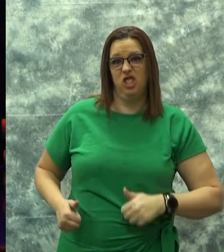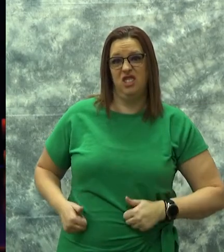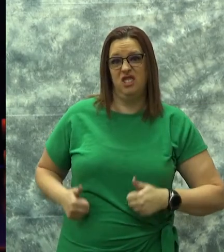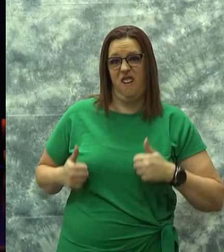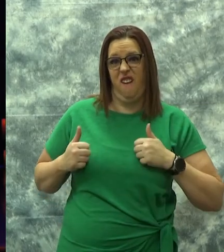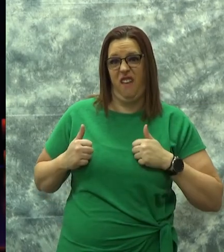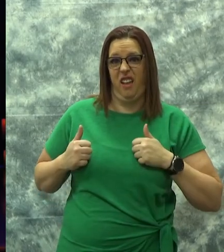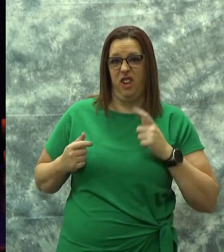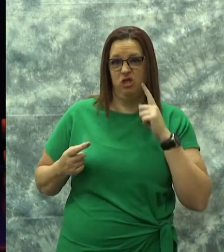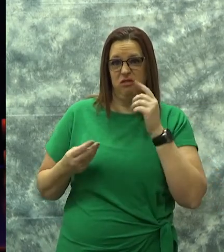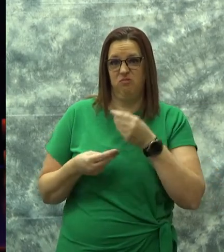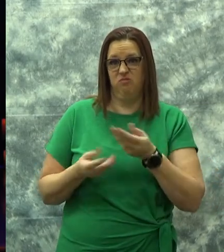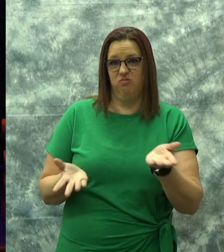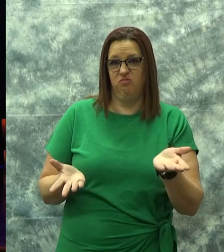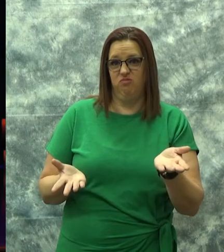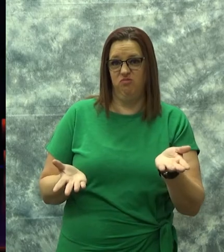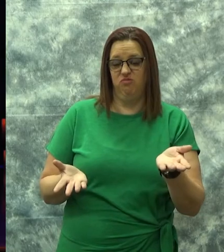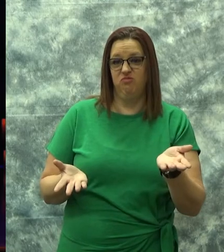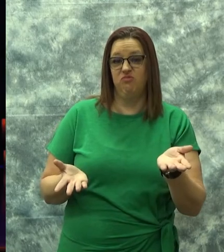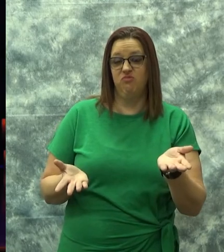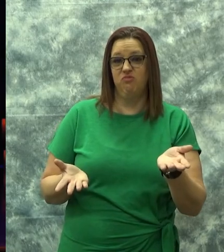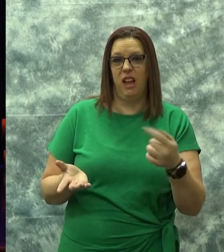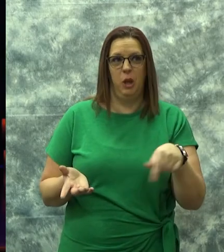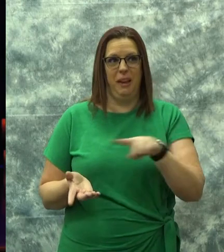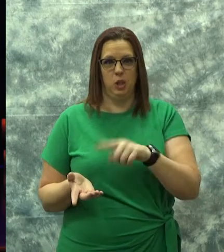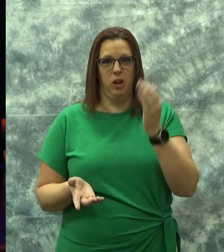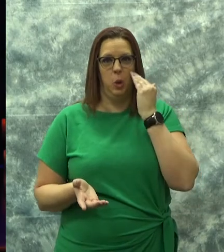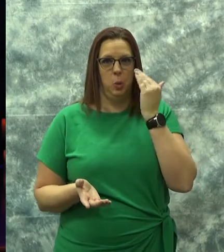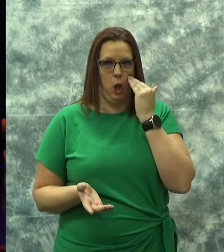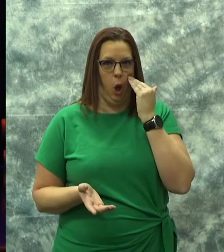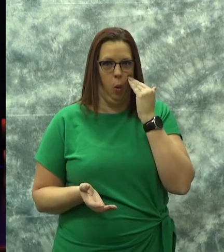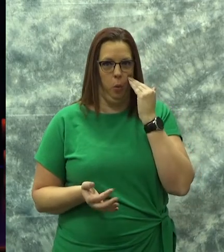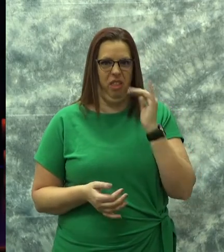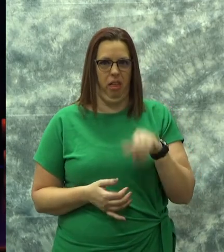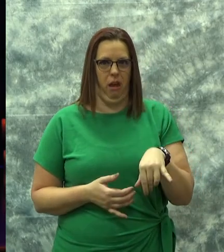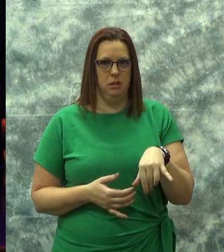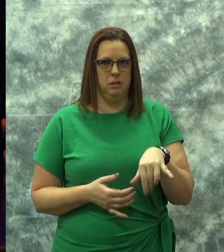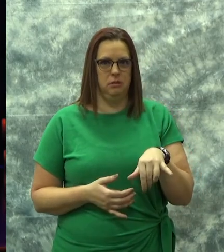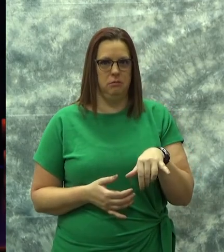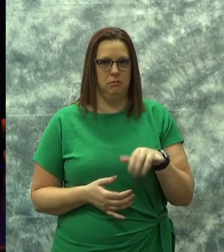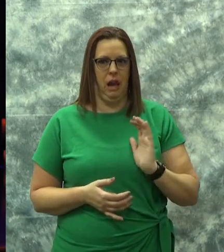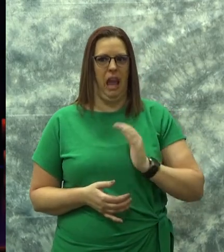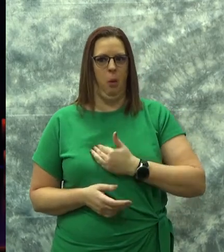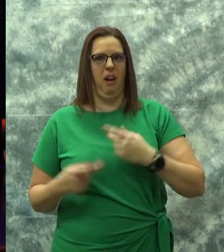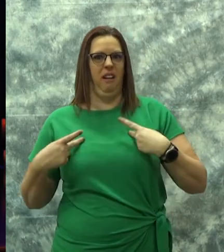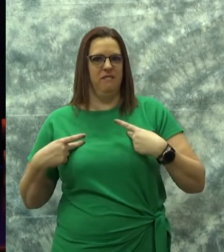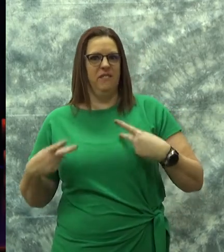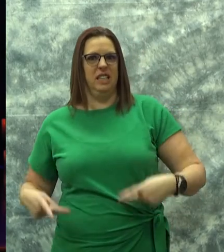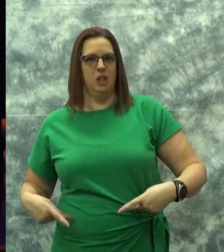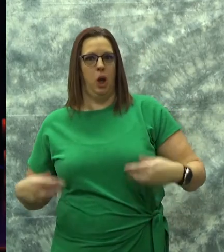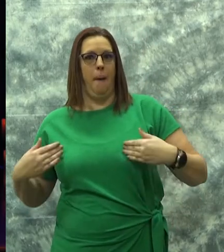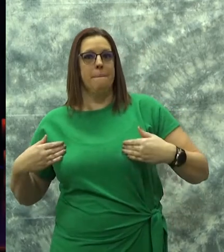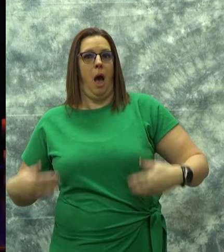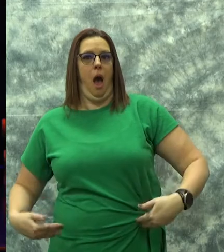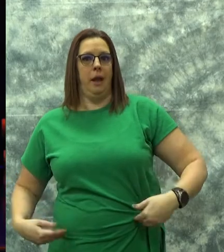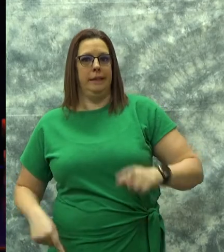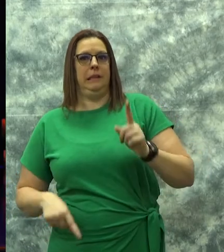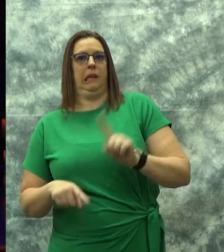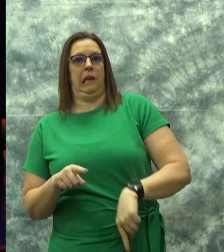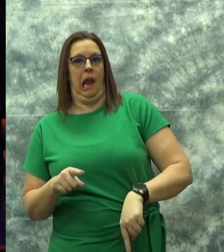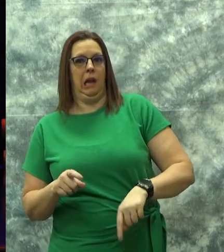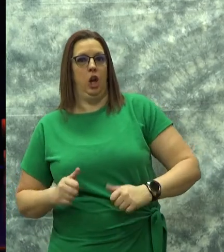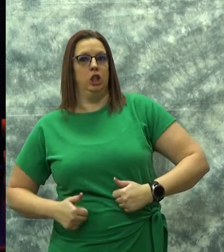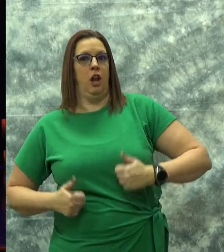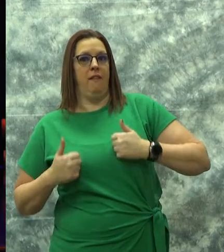to survive. I just want to be sure that everyone's aware of that. Like, our physical bodies